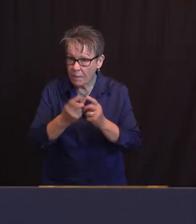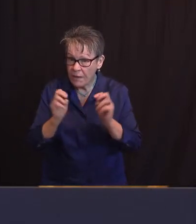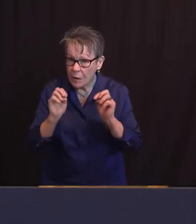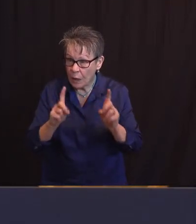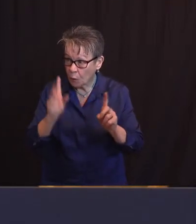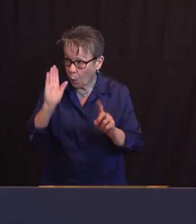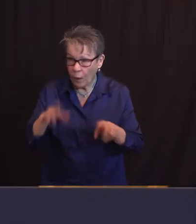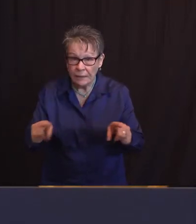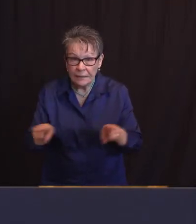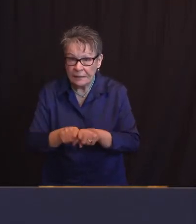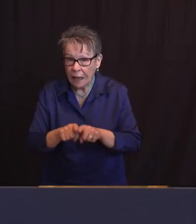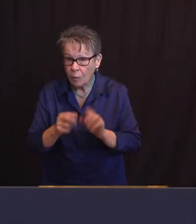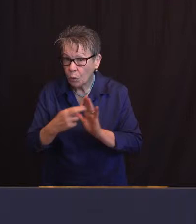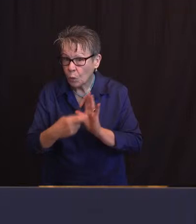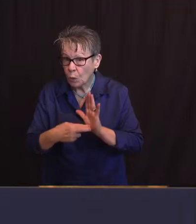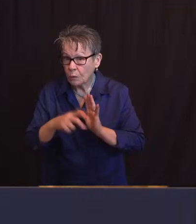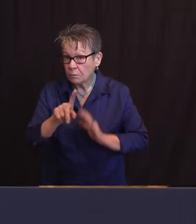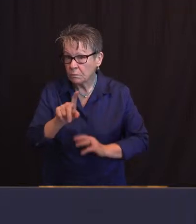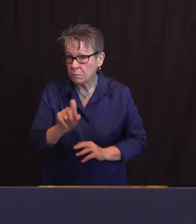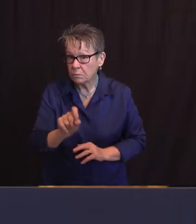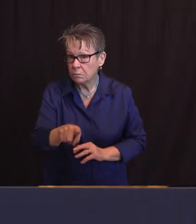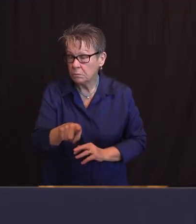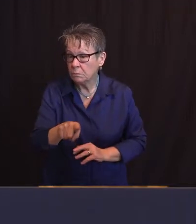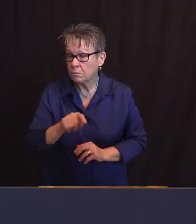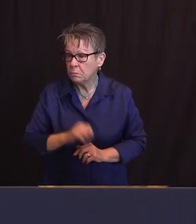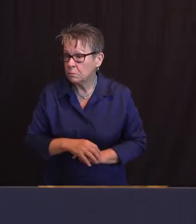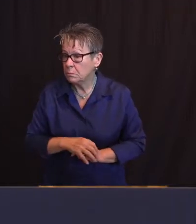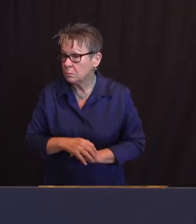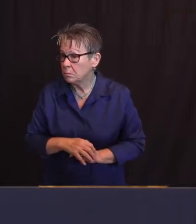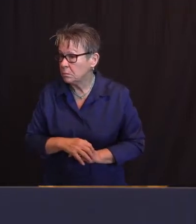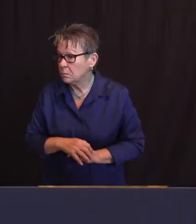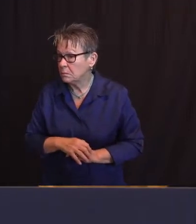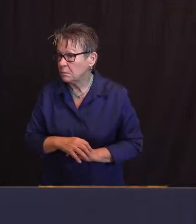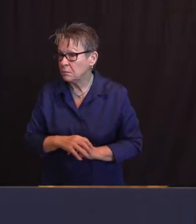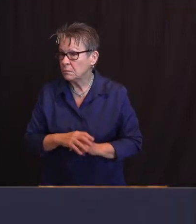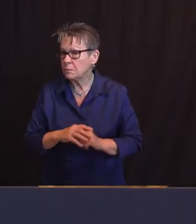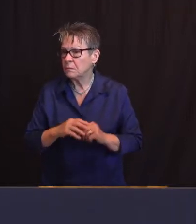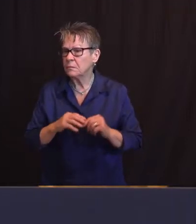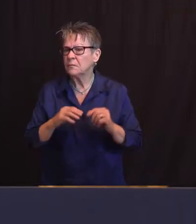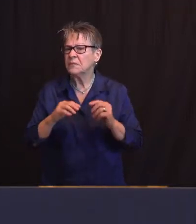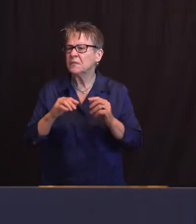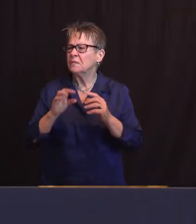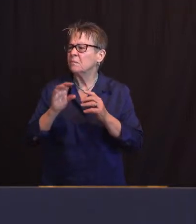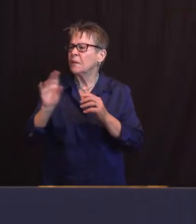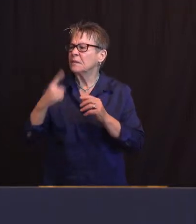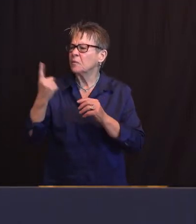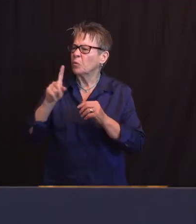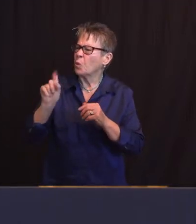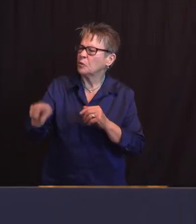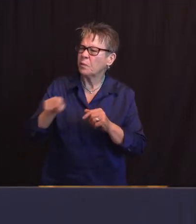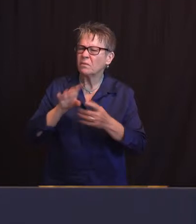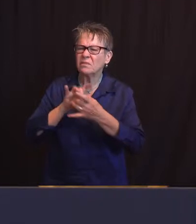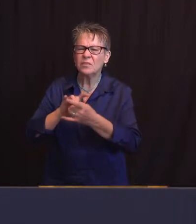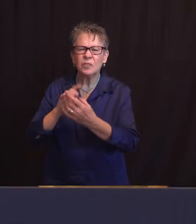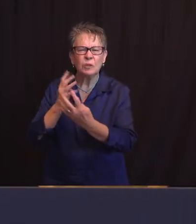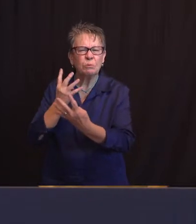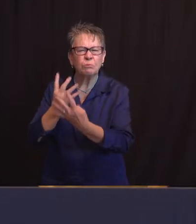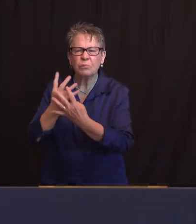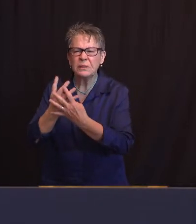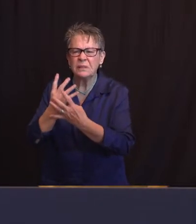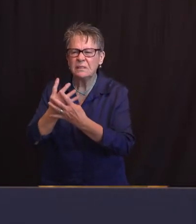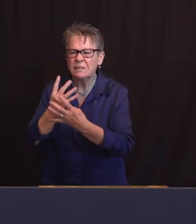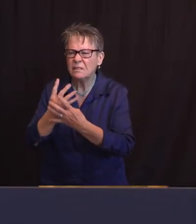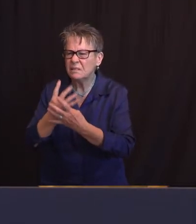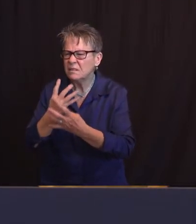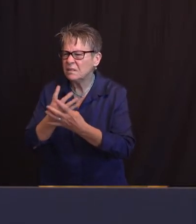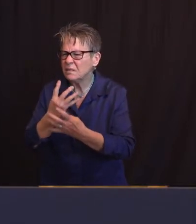have been charged. You have said you are waiting for Matt Boxer's report to pass judgment on Corrections Commissioner Hicks. But lawmakers are critical of other